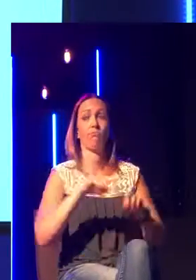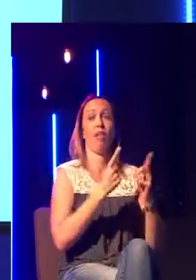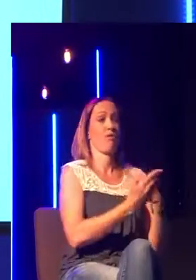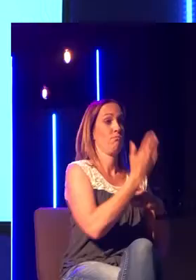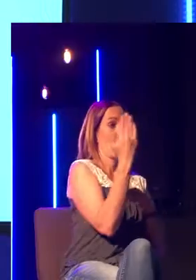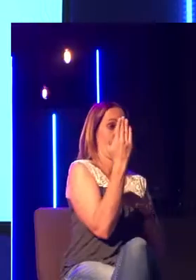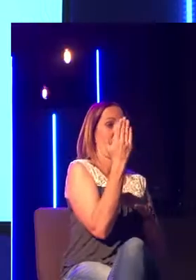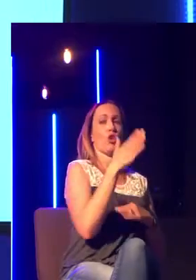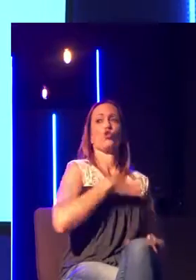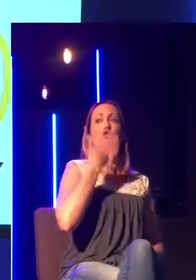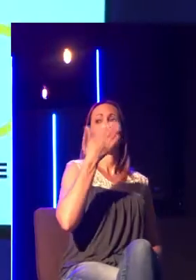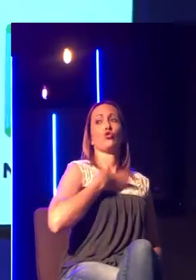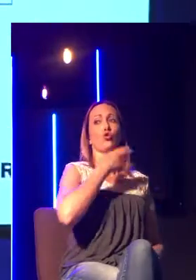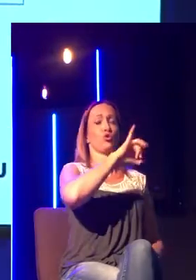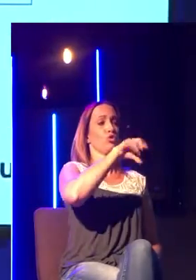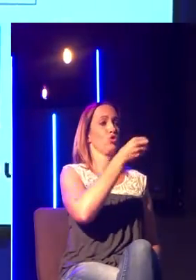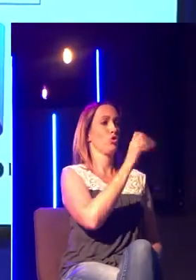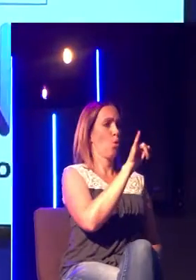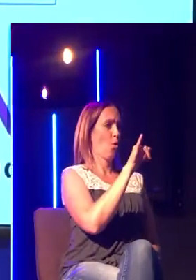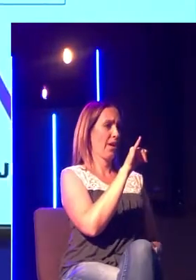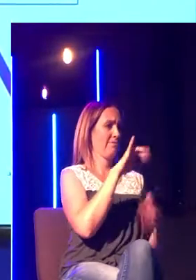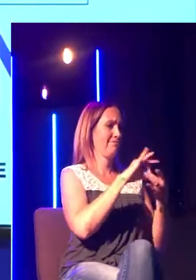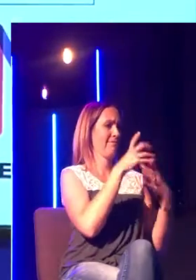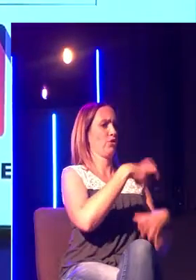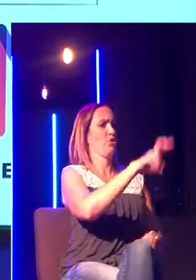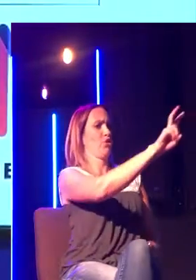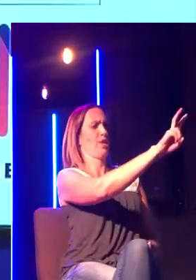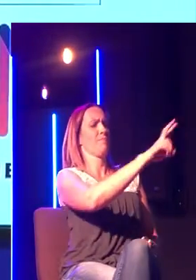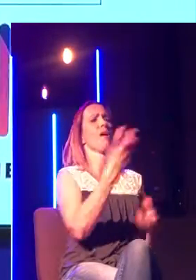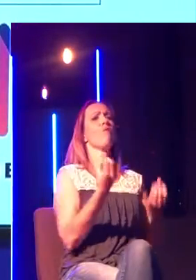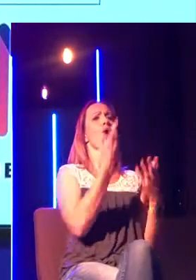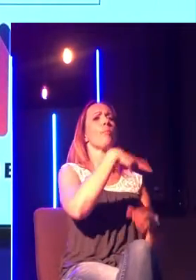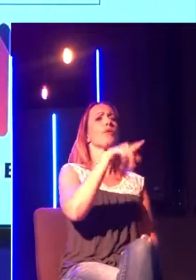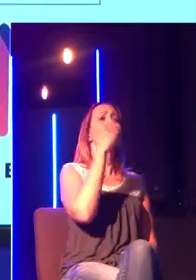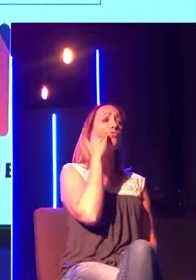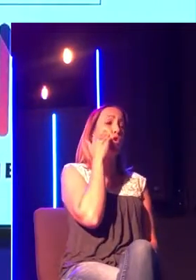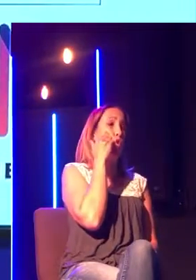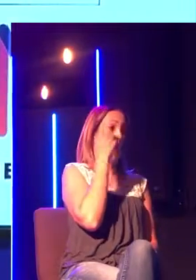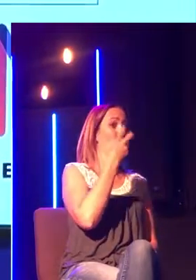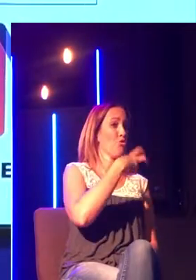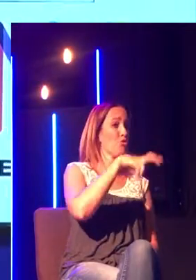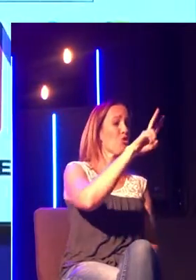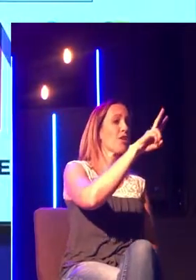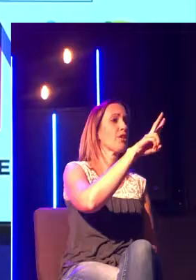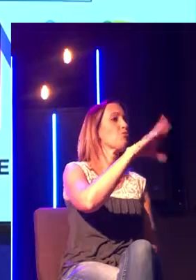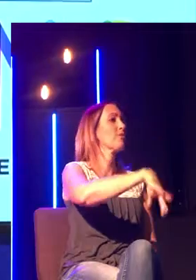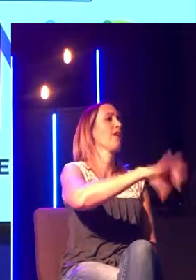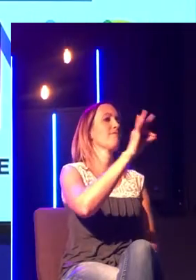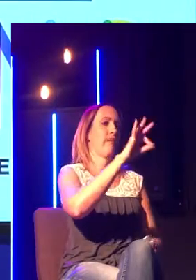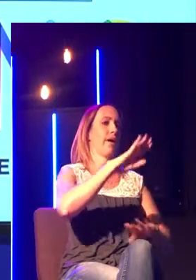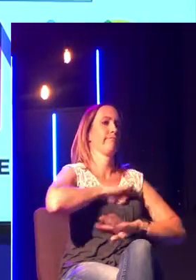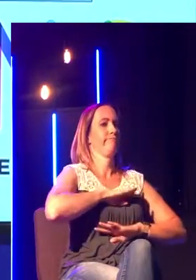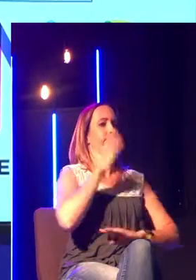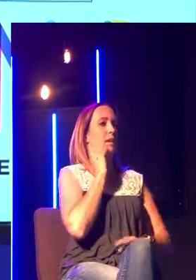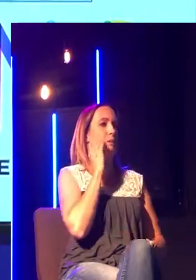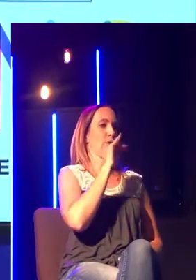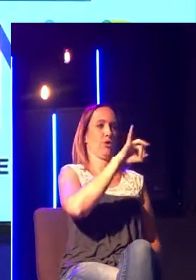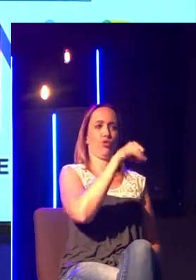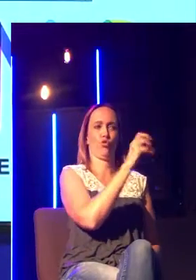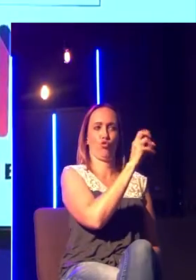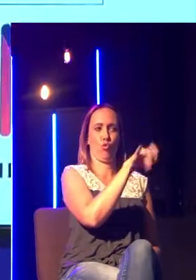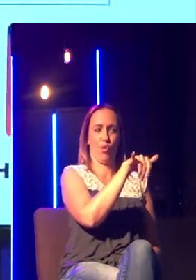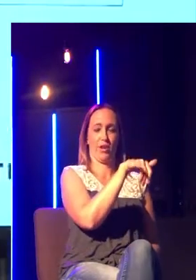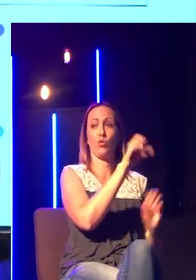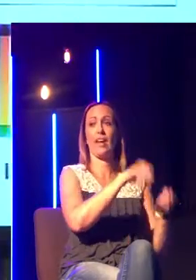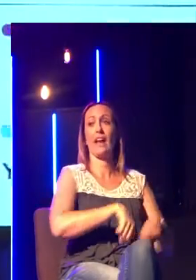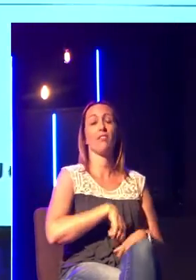message, joy, finding joy in the journey. How many of you know we can find joy in the journey? That's good